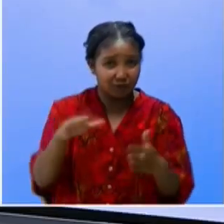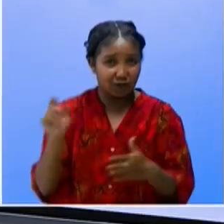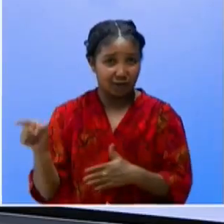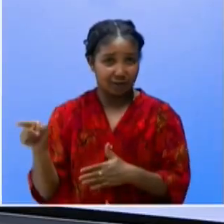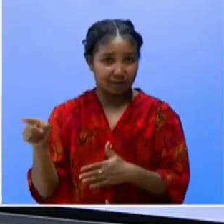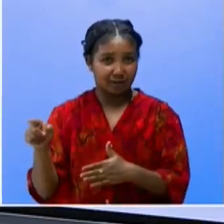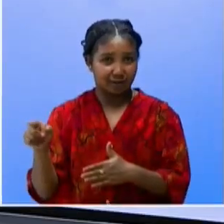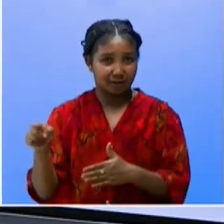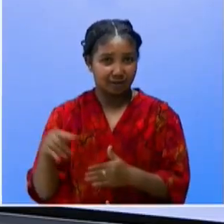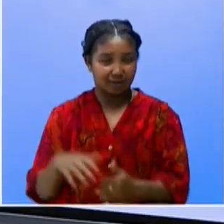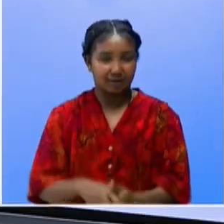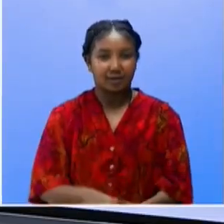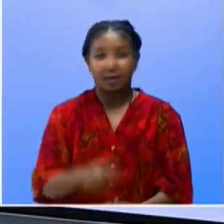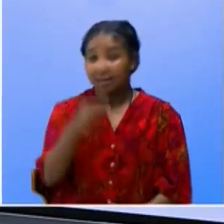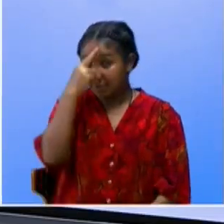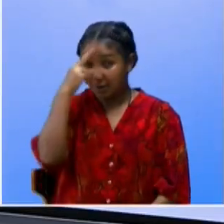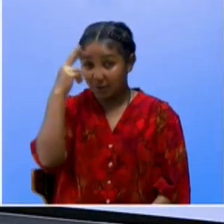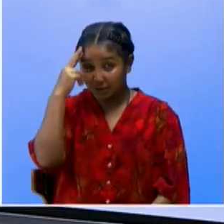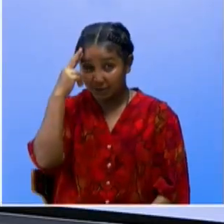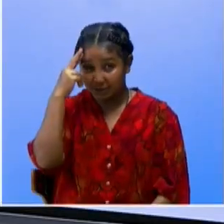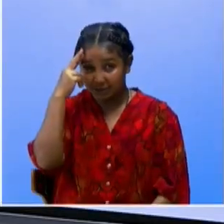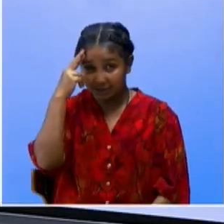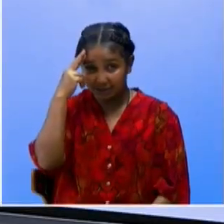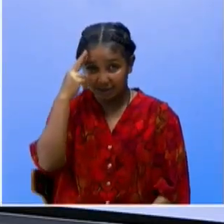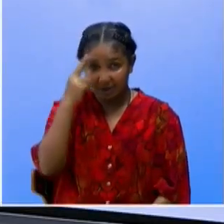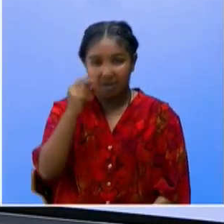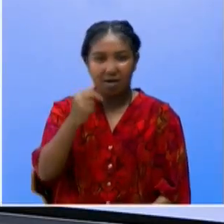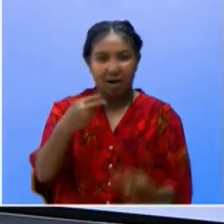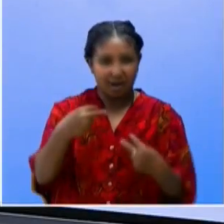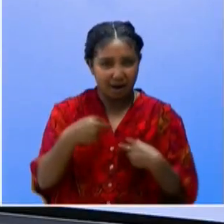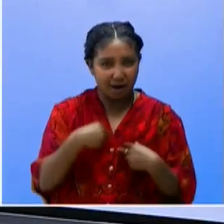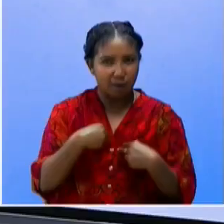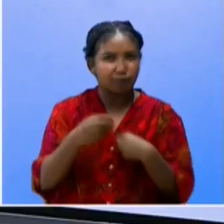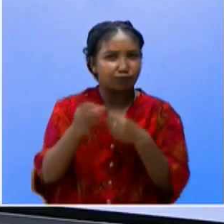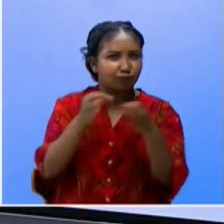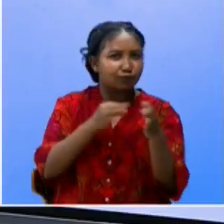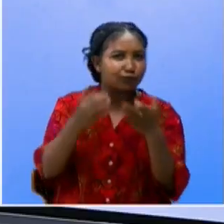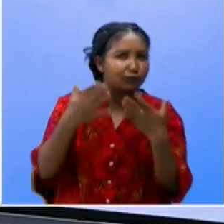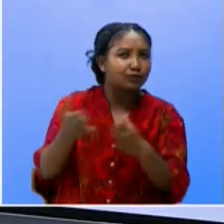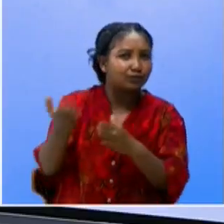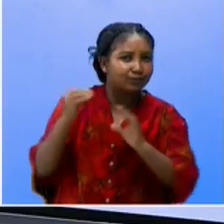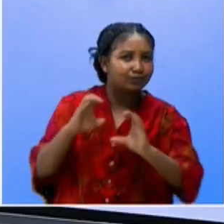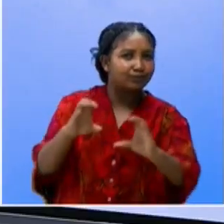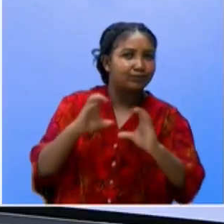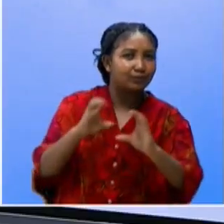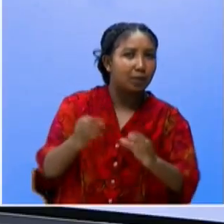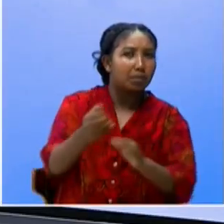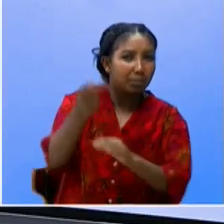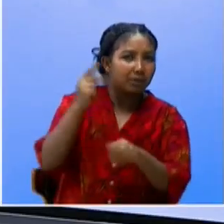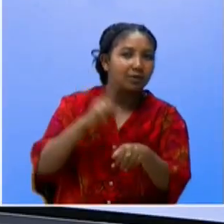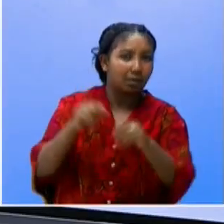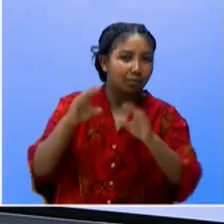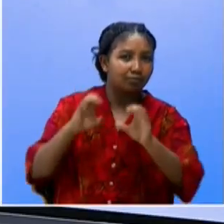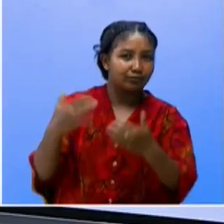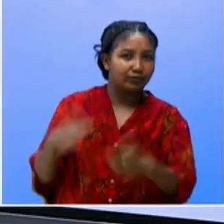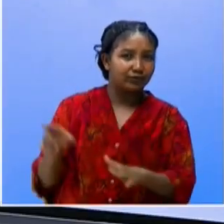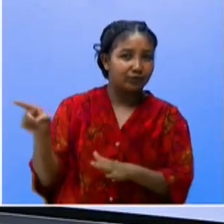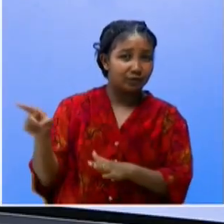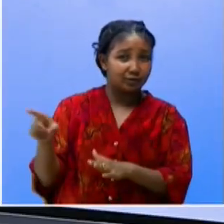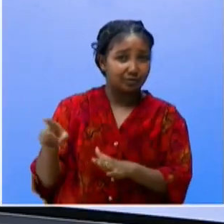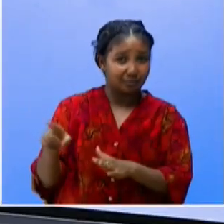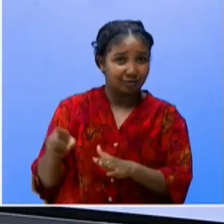concept because I have taught you in previous class. Isn't